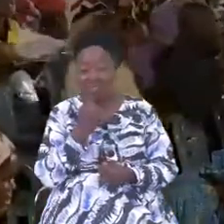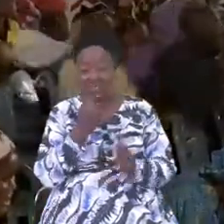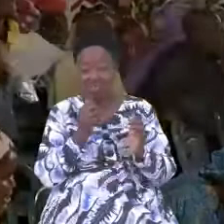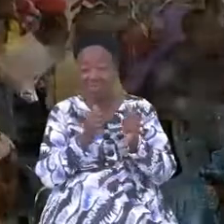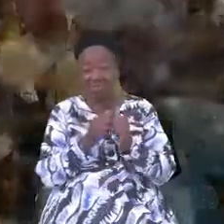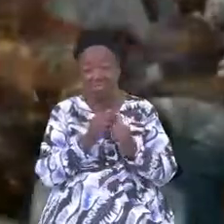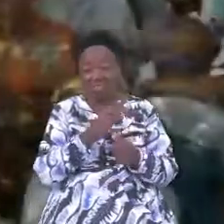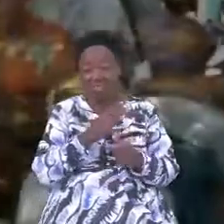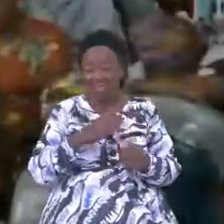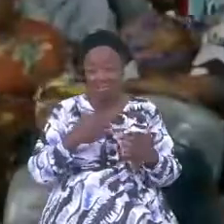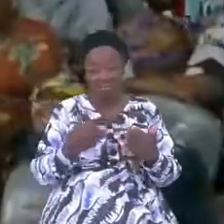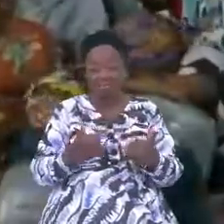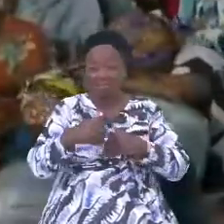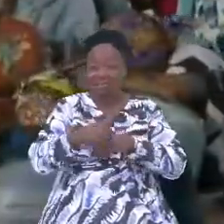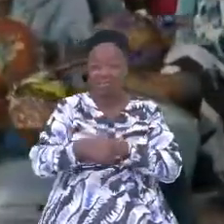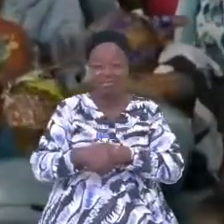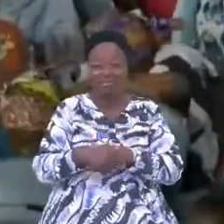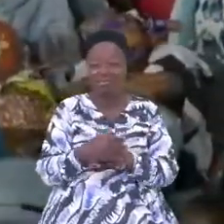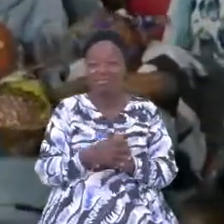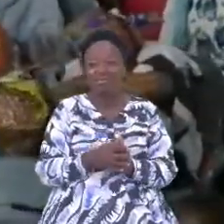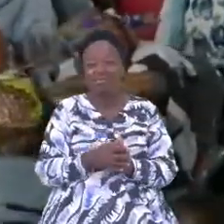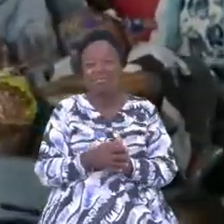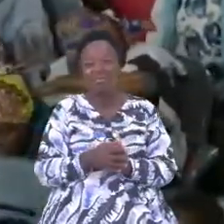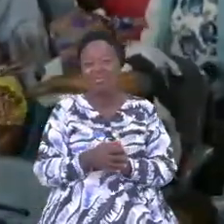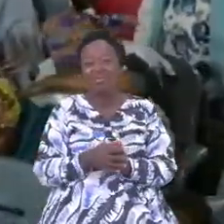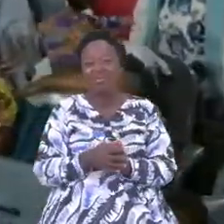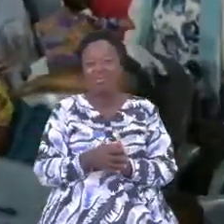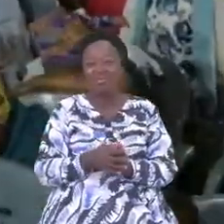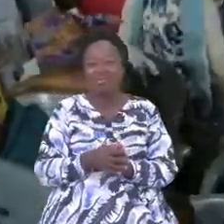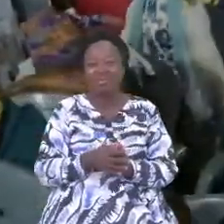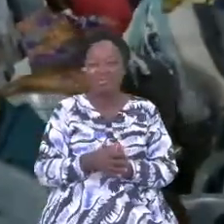Let's know what is going on. We're